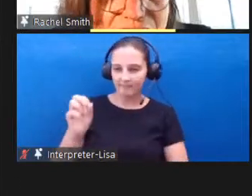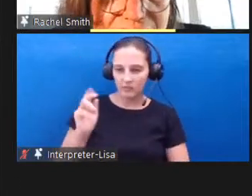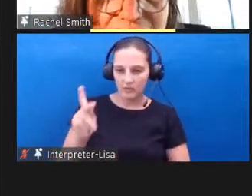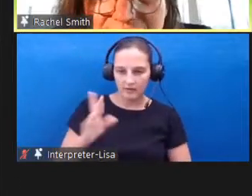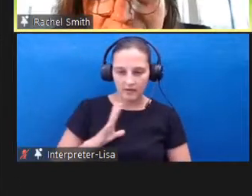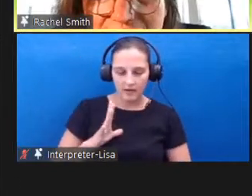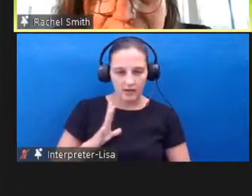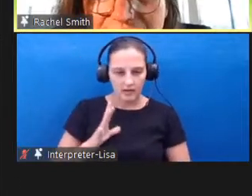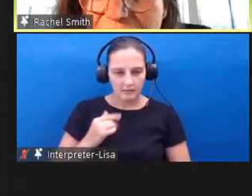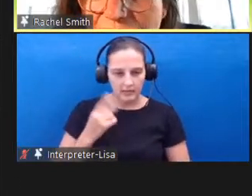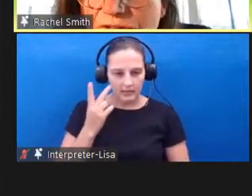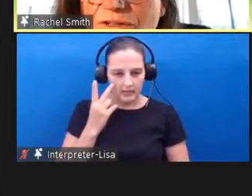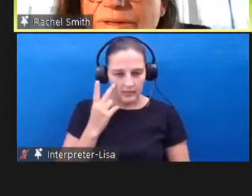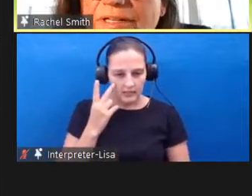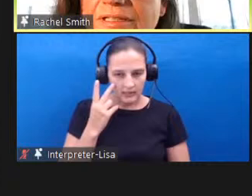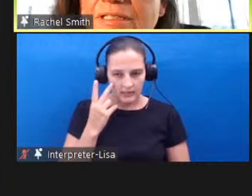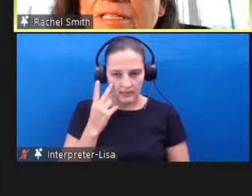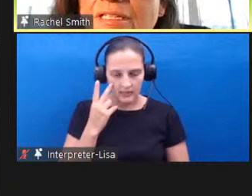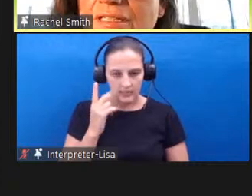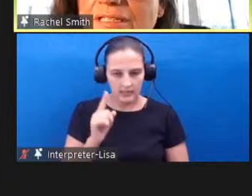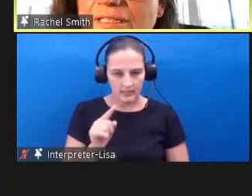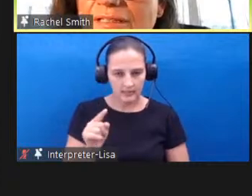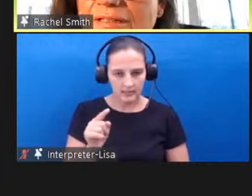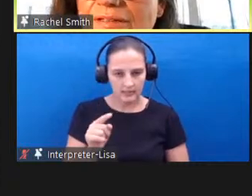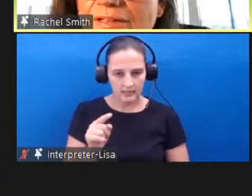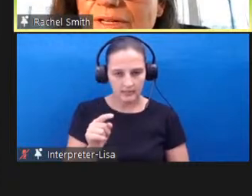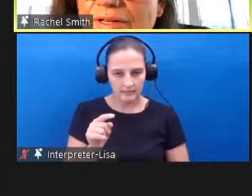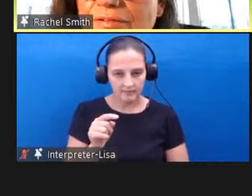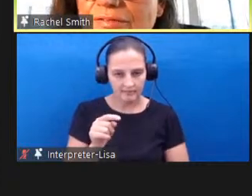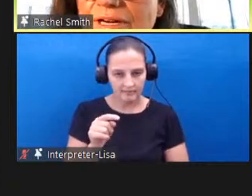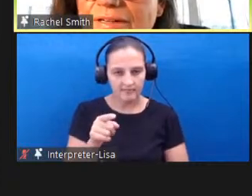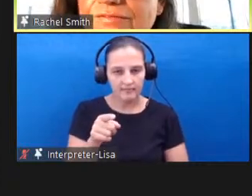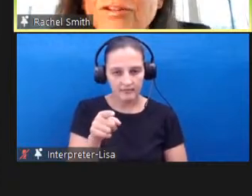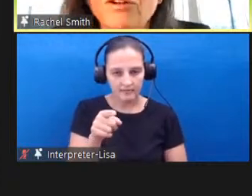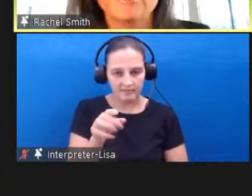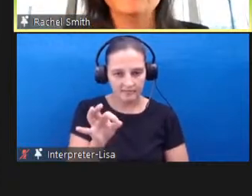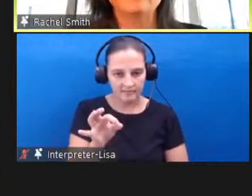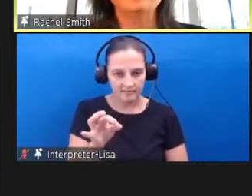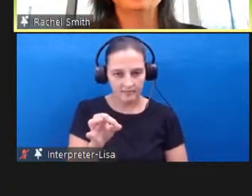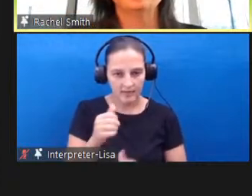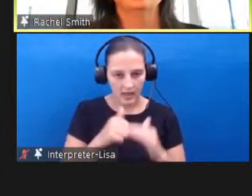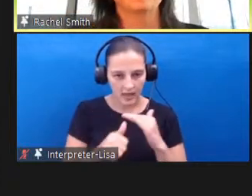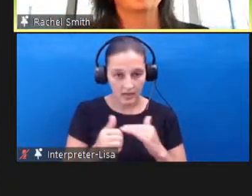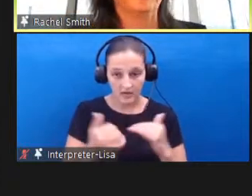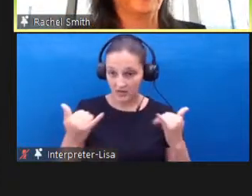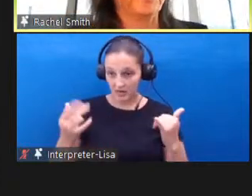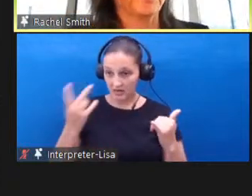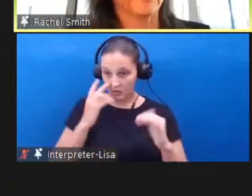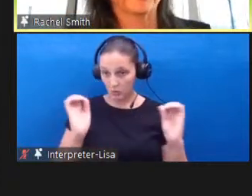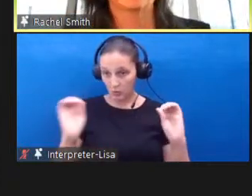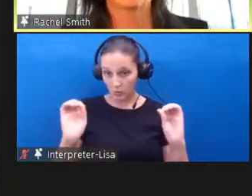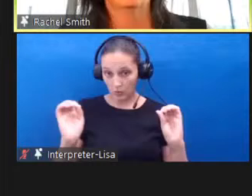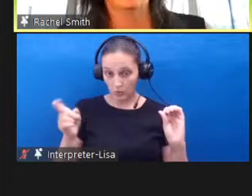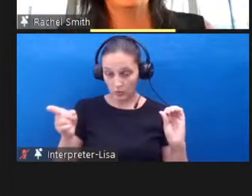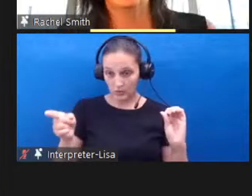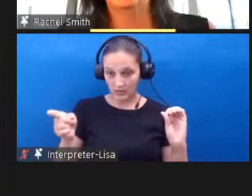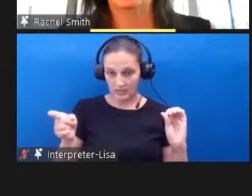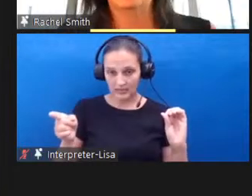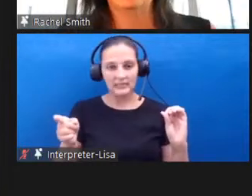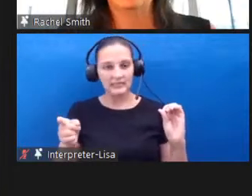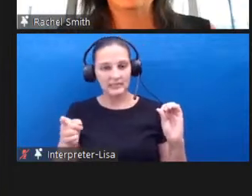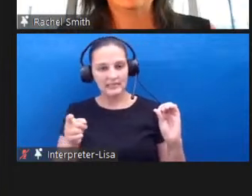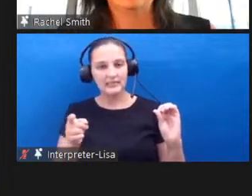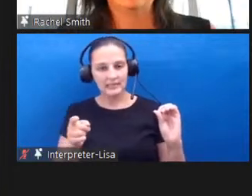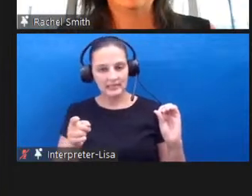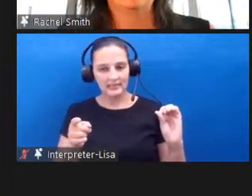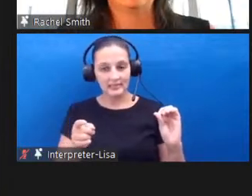let me just see something real quick. There we go. Hi. Okay, so now you shouldn't see that. Right?